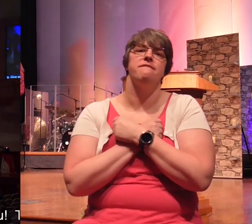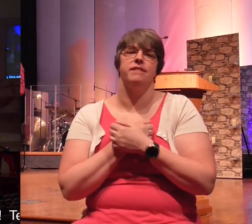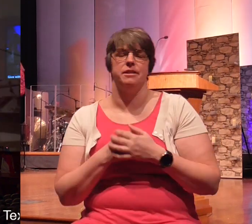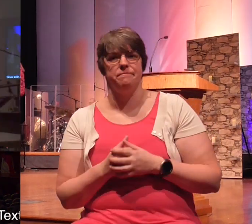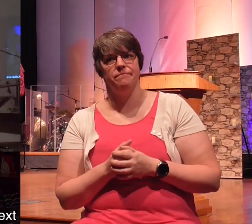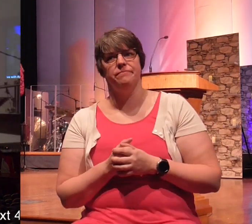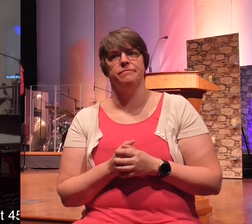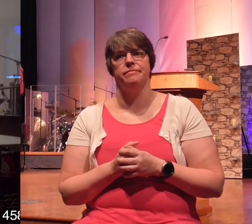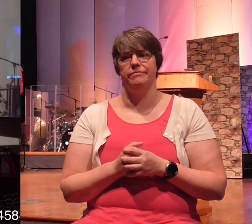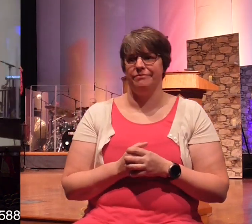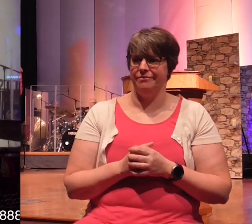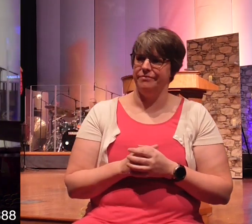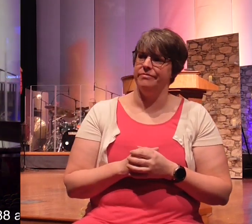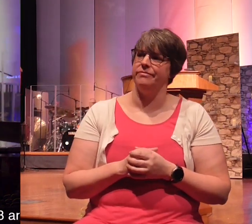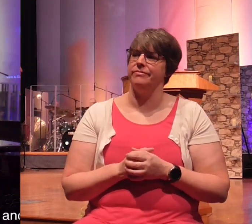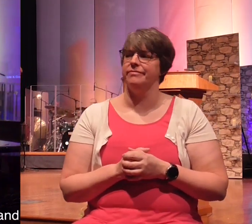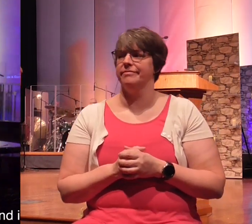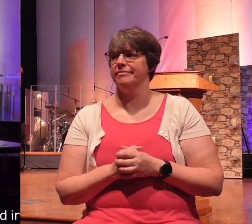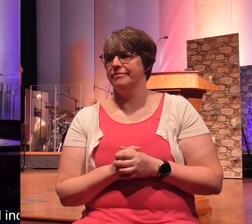lovely